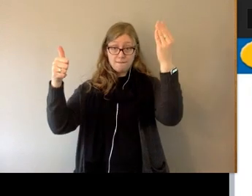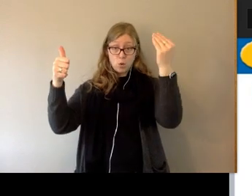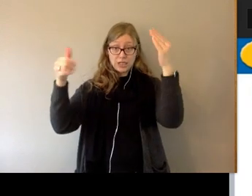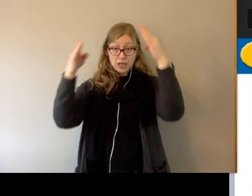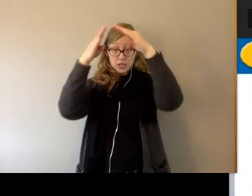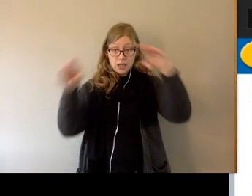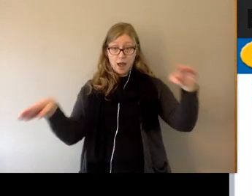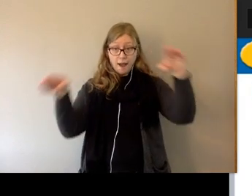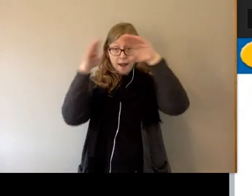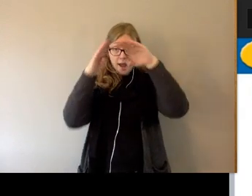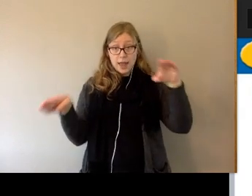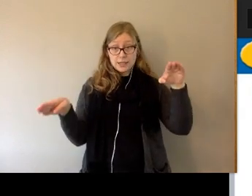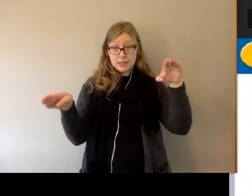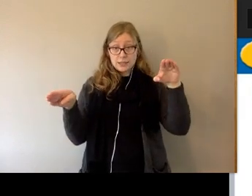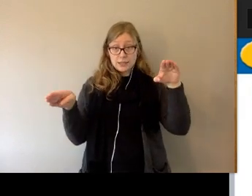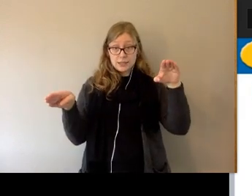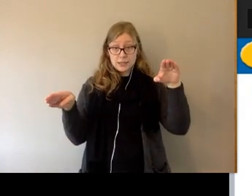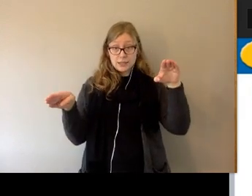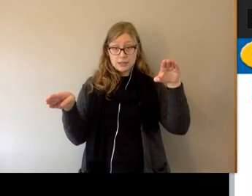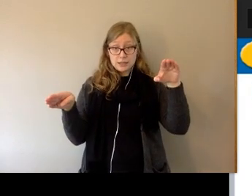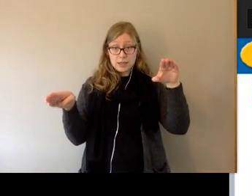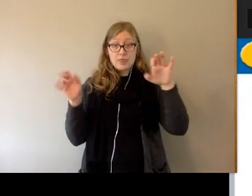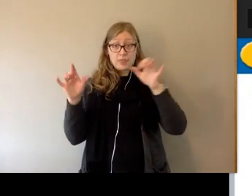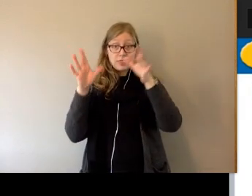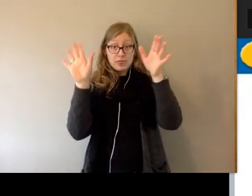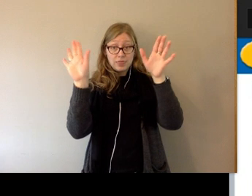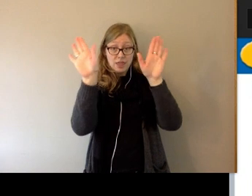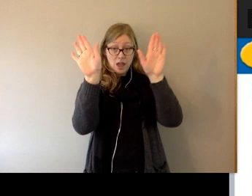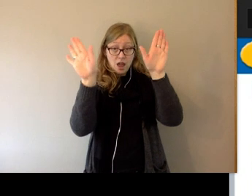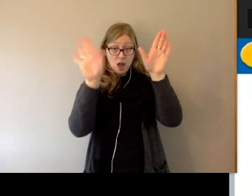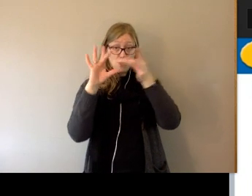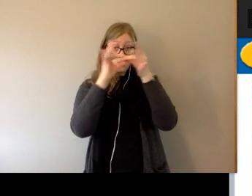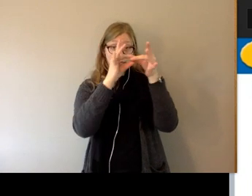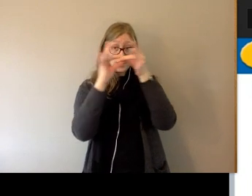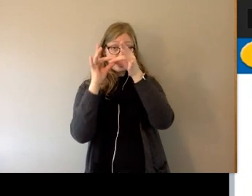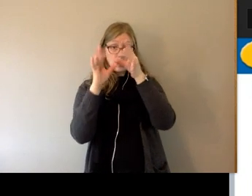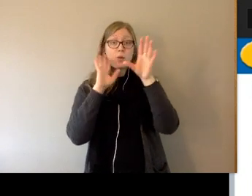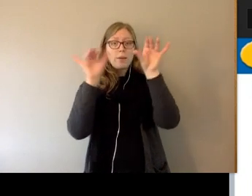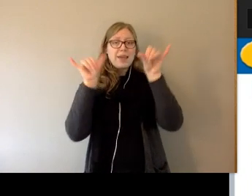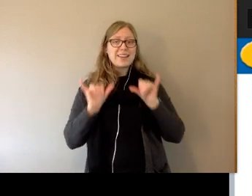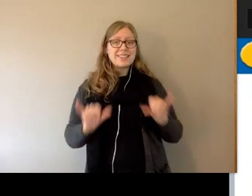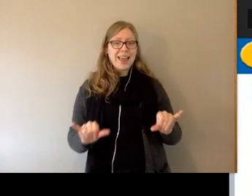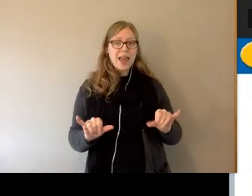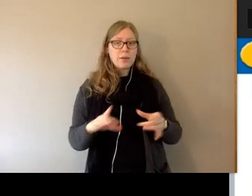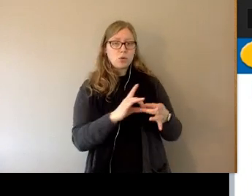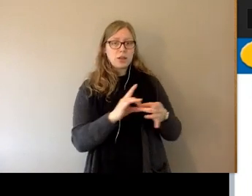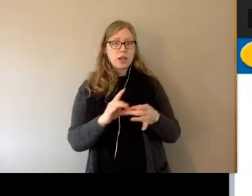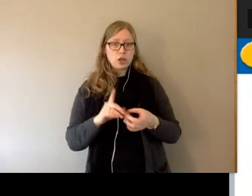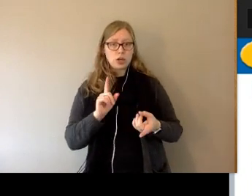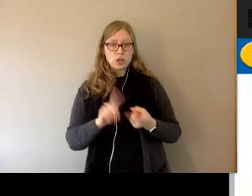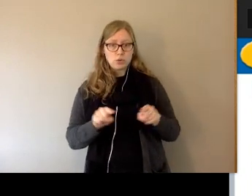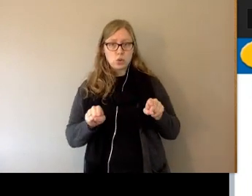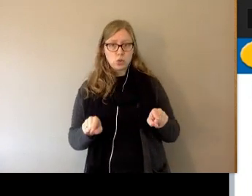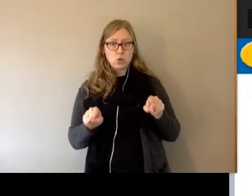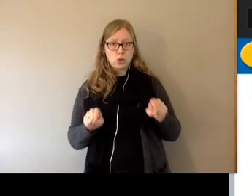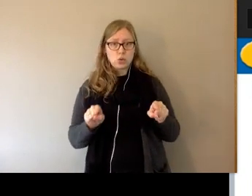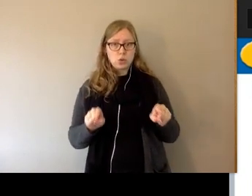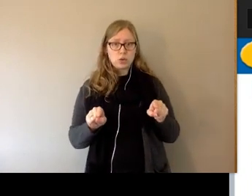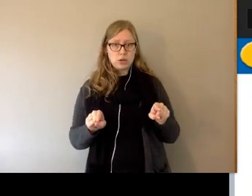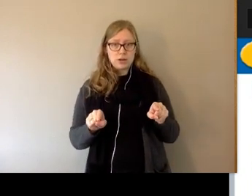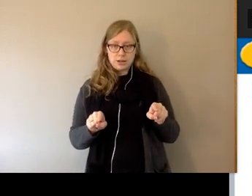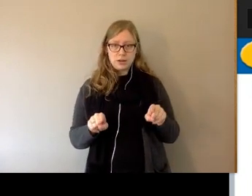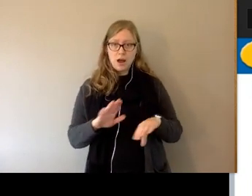the same relationship that these two segments have that are split on the third side. So we